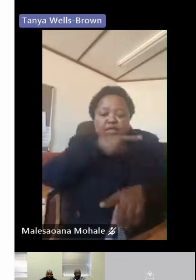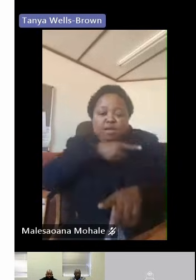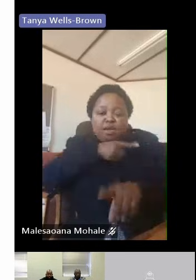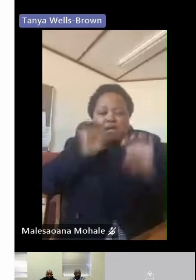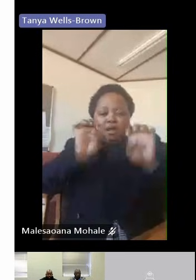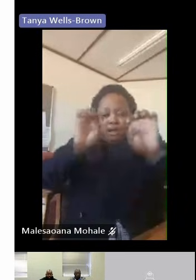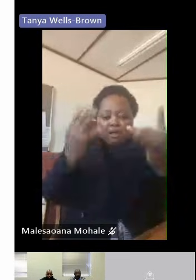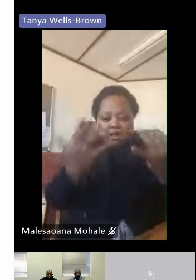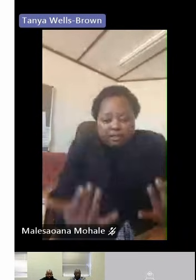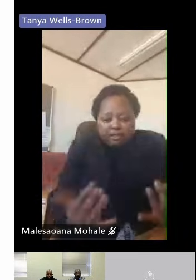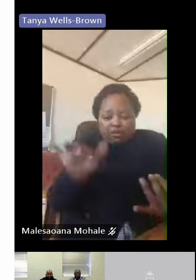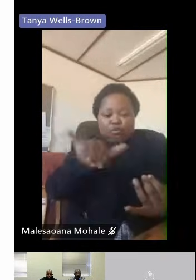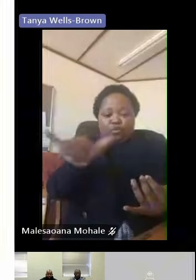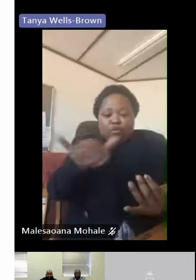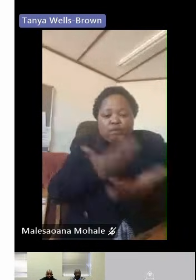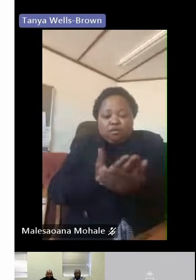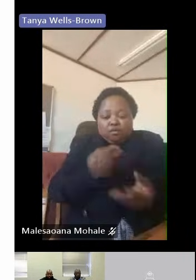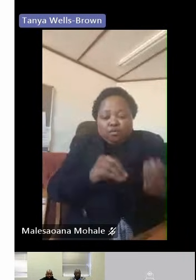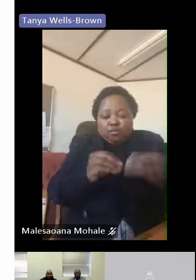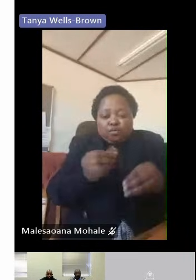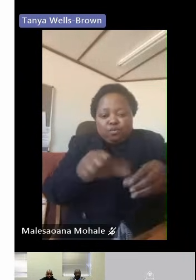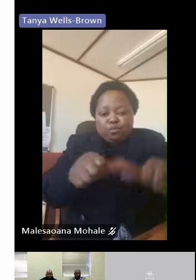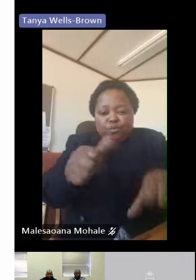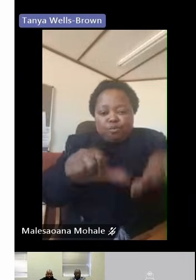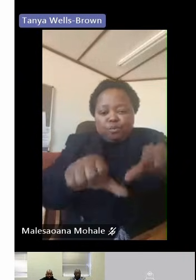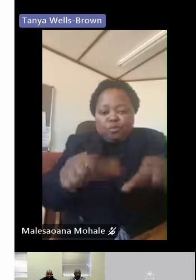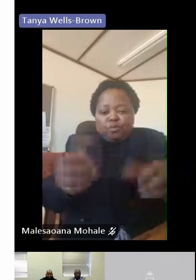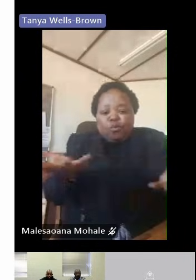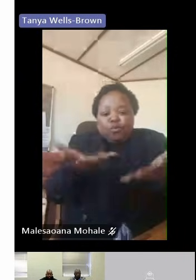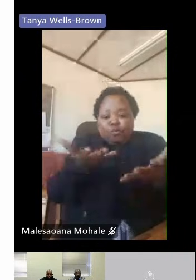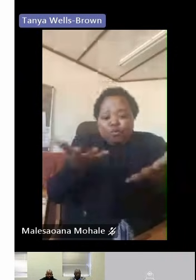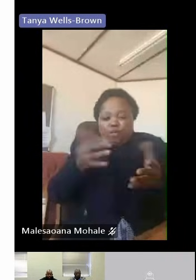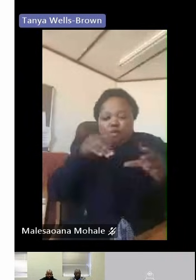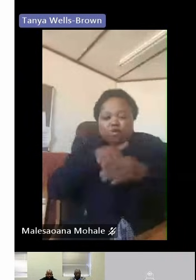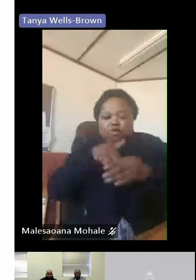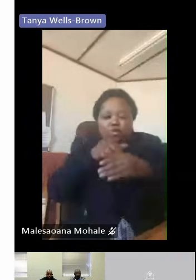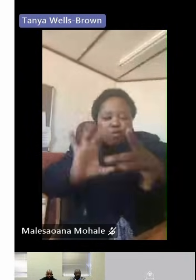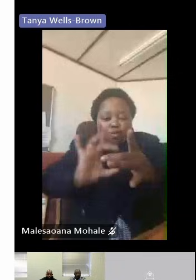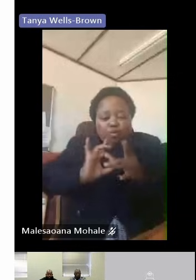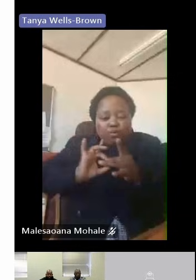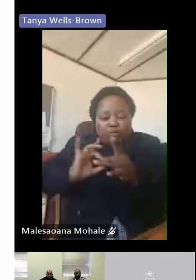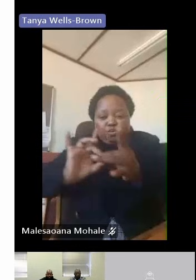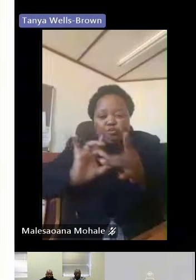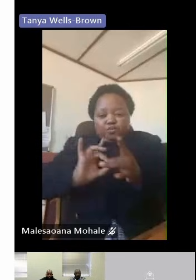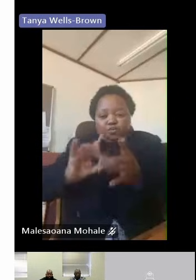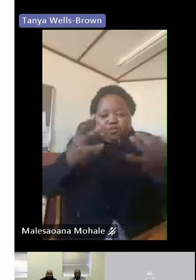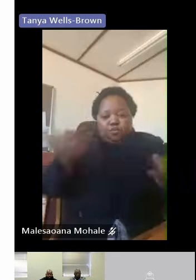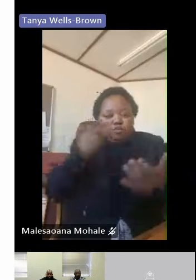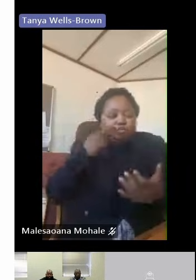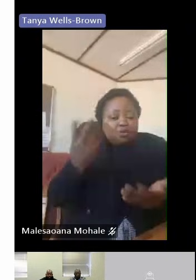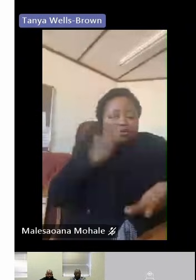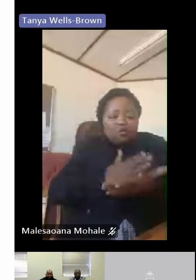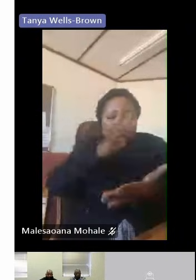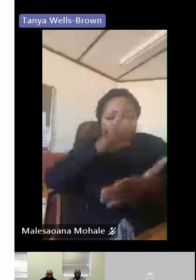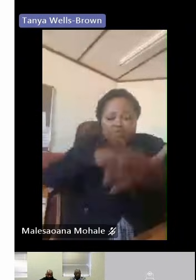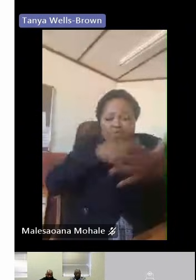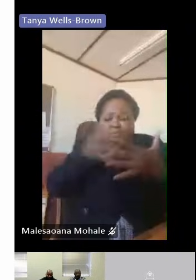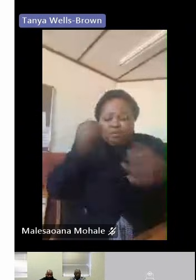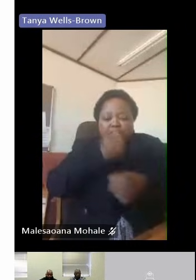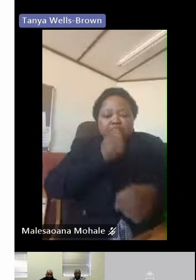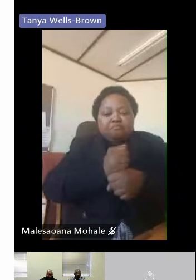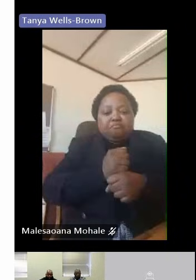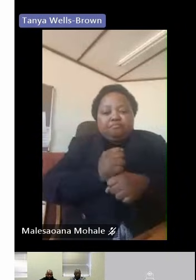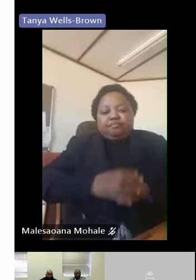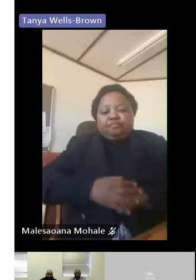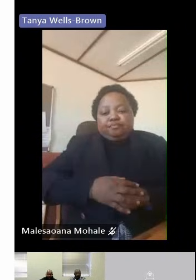or deconstruct coordination together. So I overlaid these frameworks together. I've done a document review,